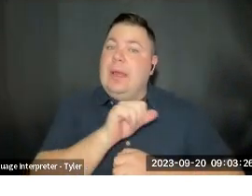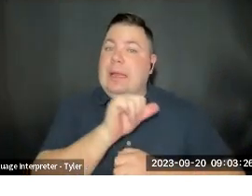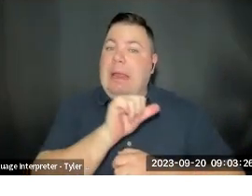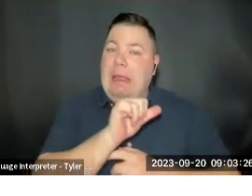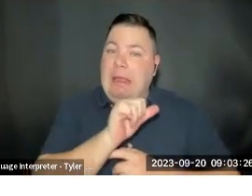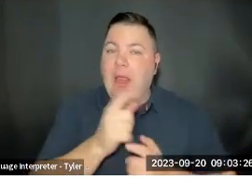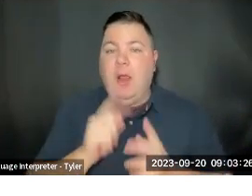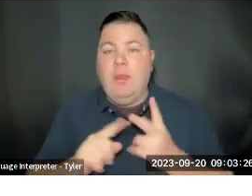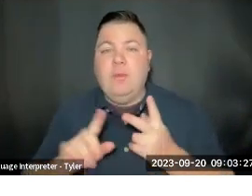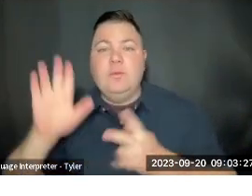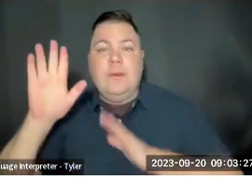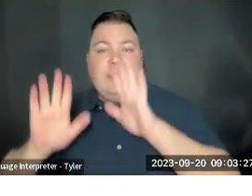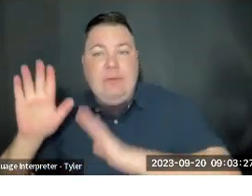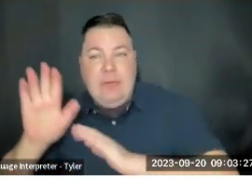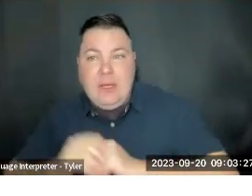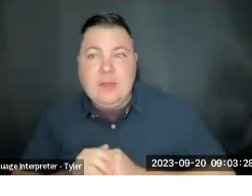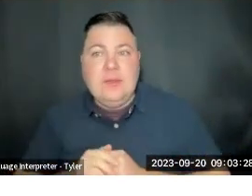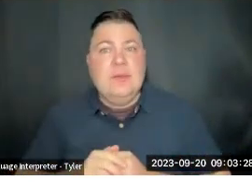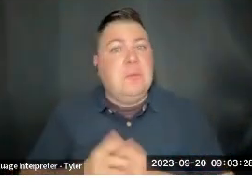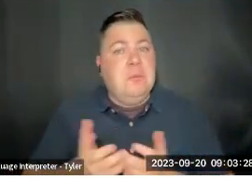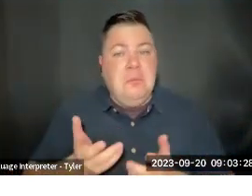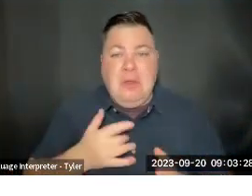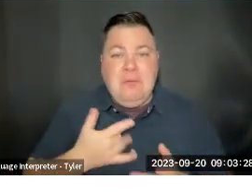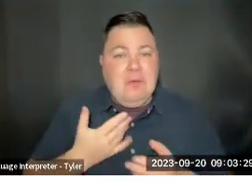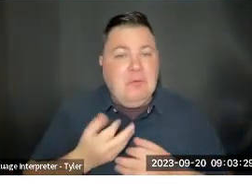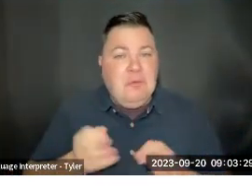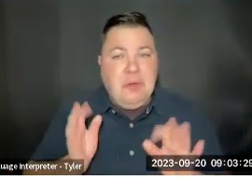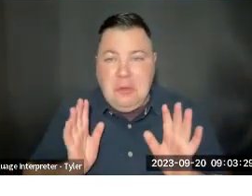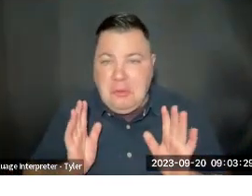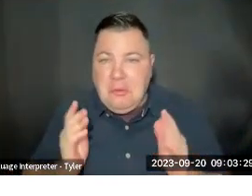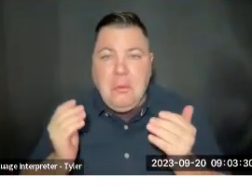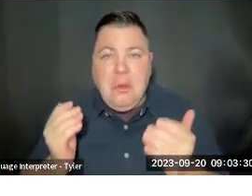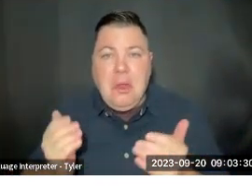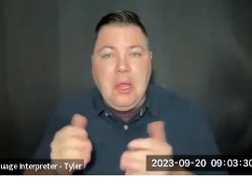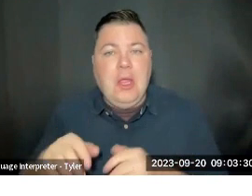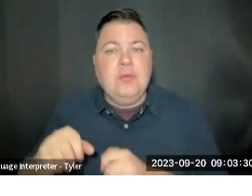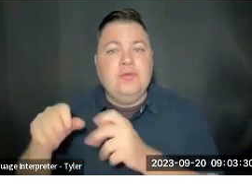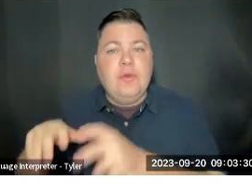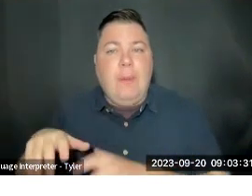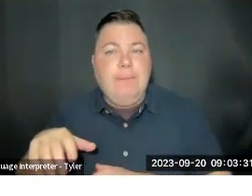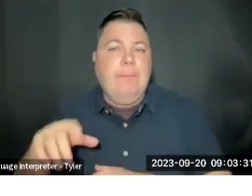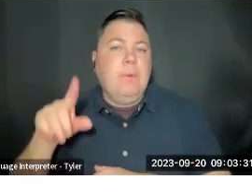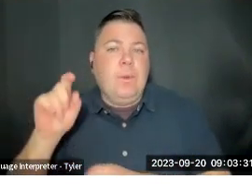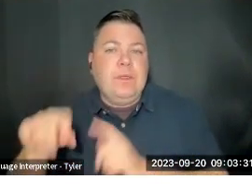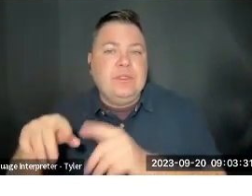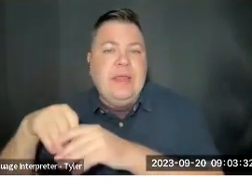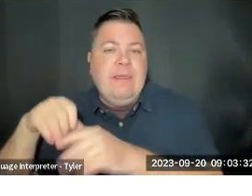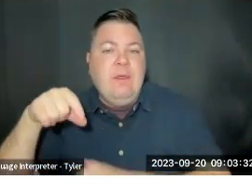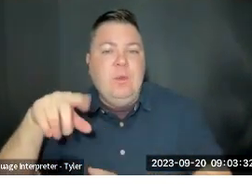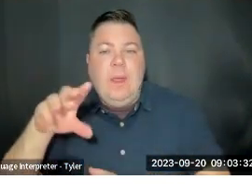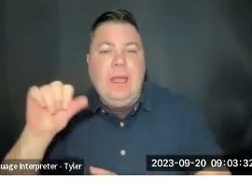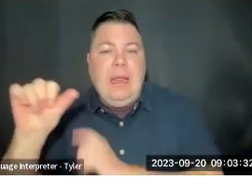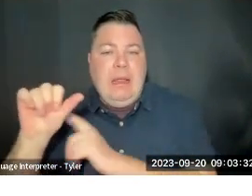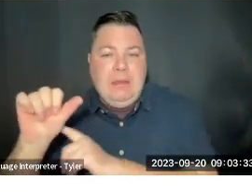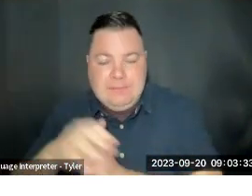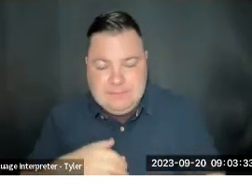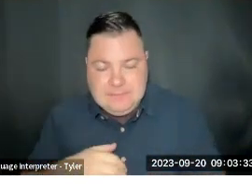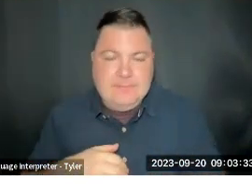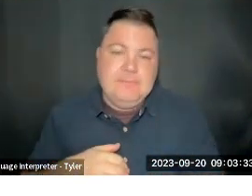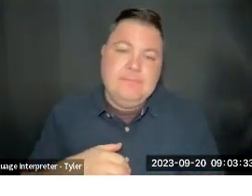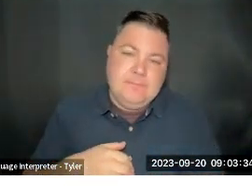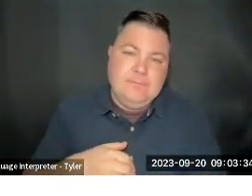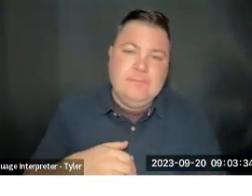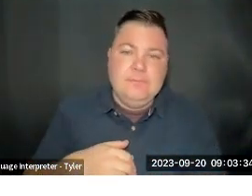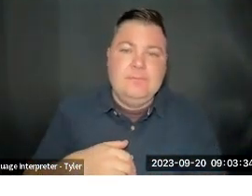your hand function. Please feel free to go ahead and drop your questions in the Q&A as we go, and we will try to